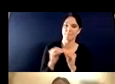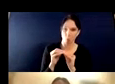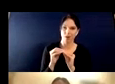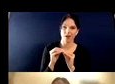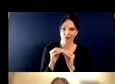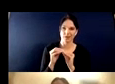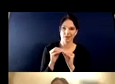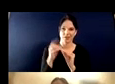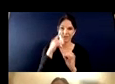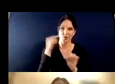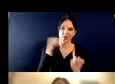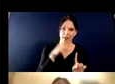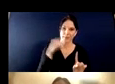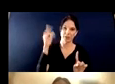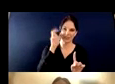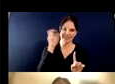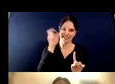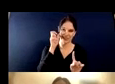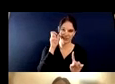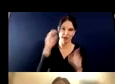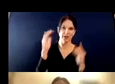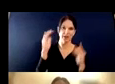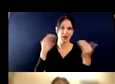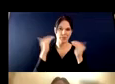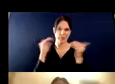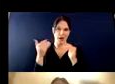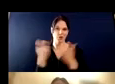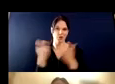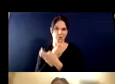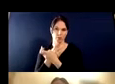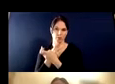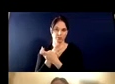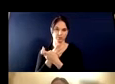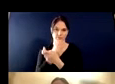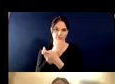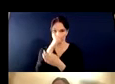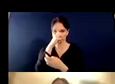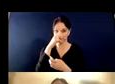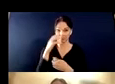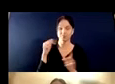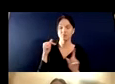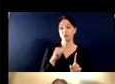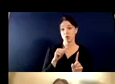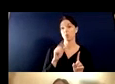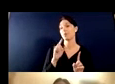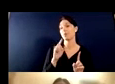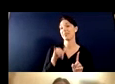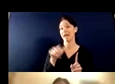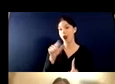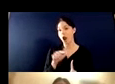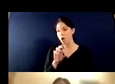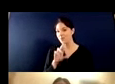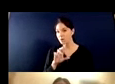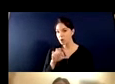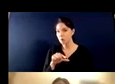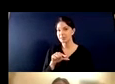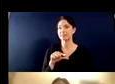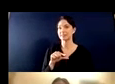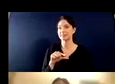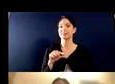So in this case, when a 500 hertz low frequency tone was played to this child via air